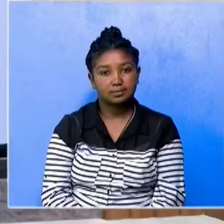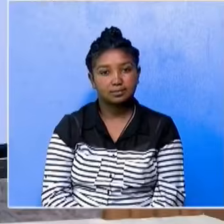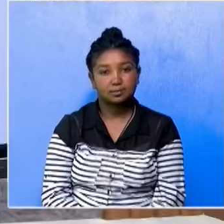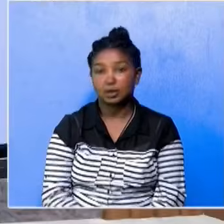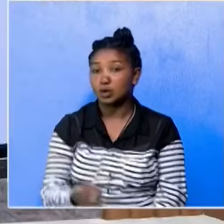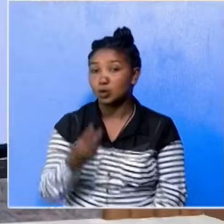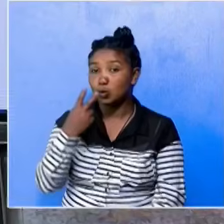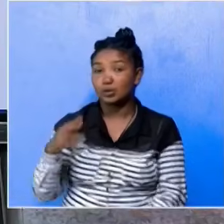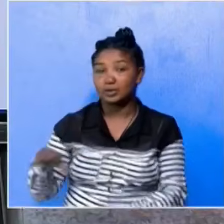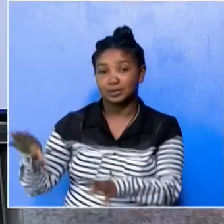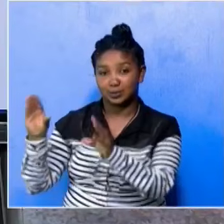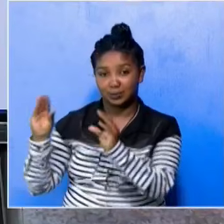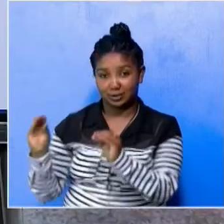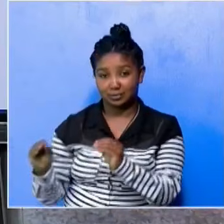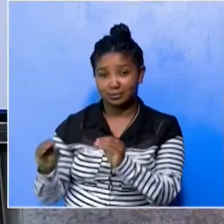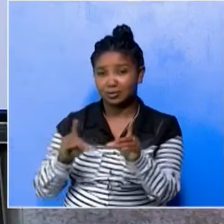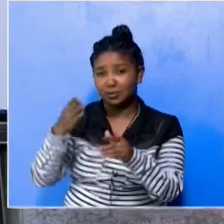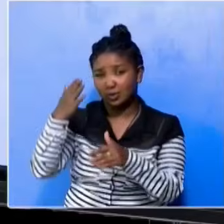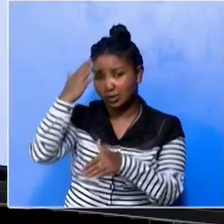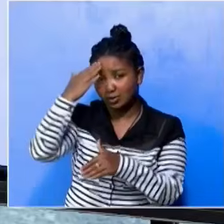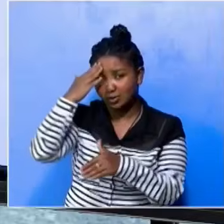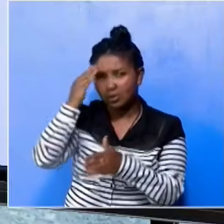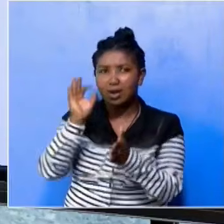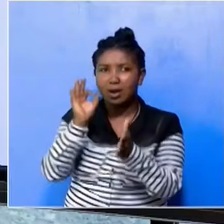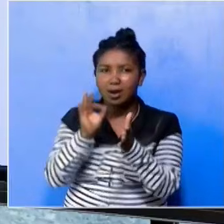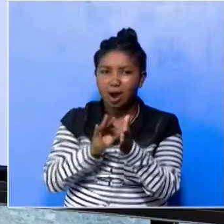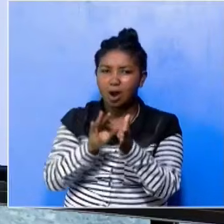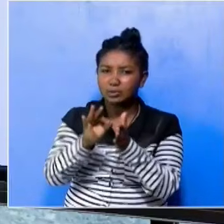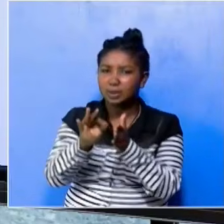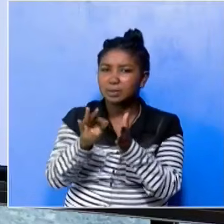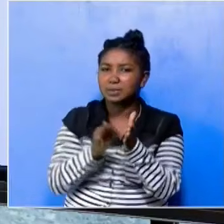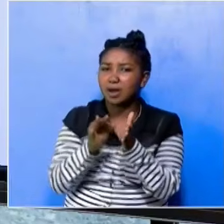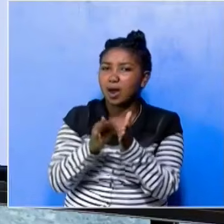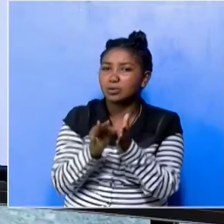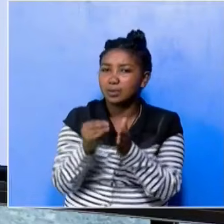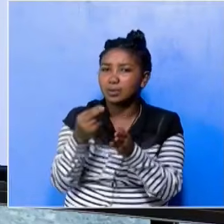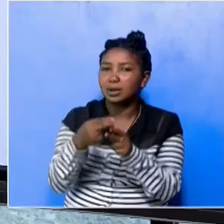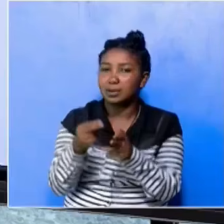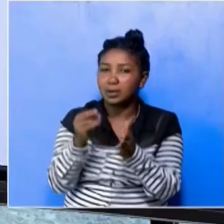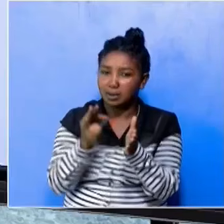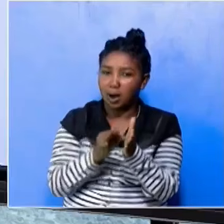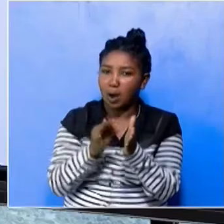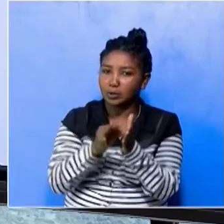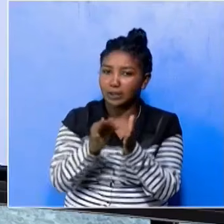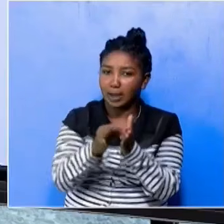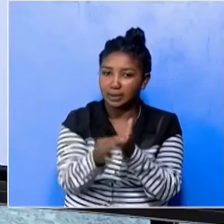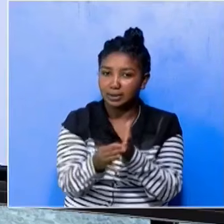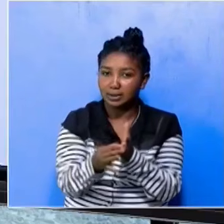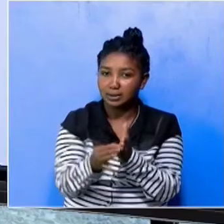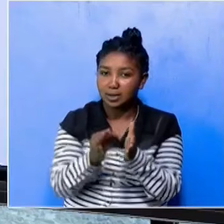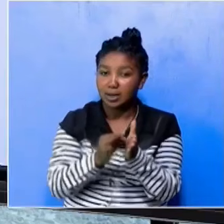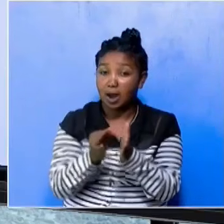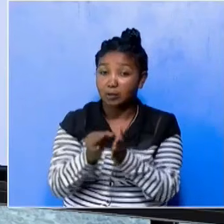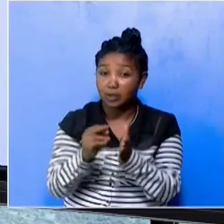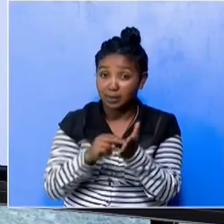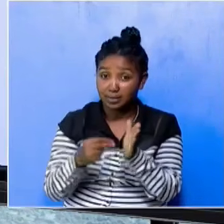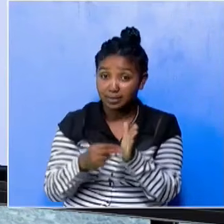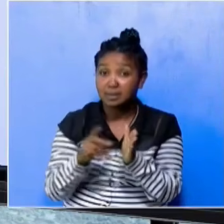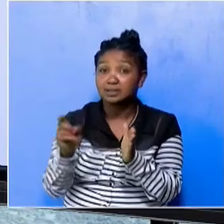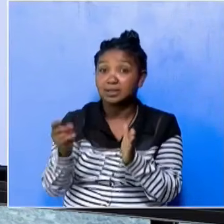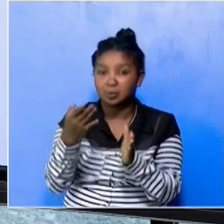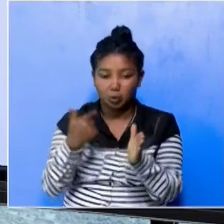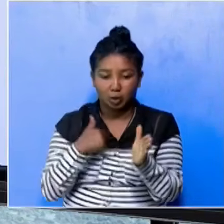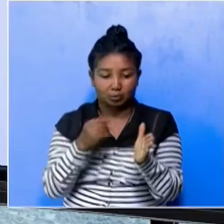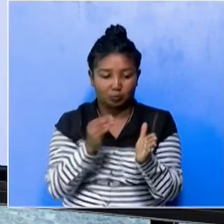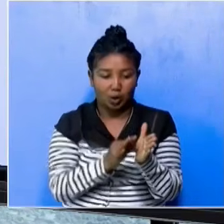Look, students, do you know what countable means? Countable. Countable means something which can